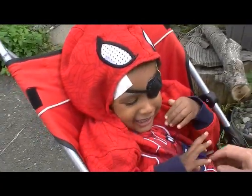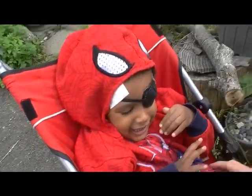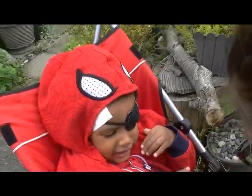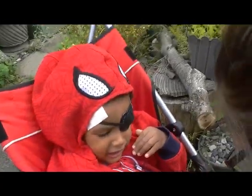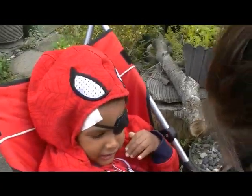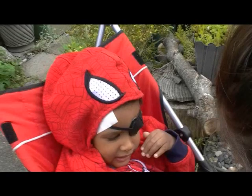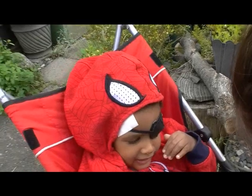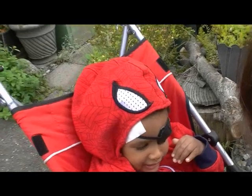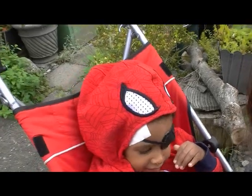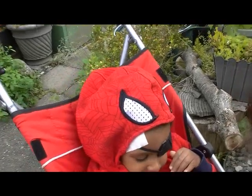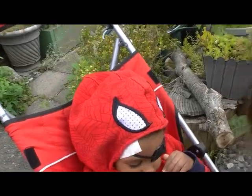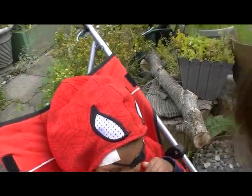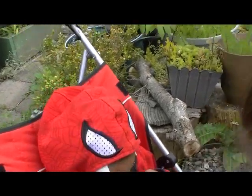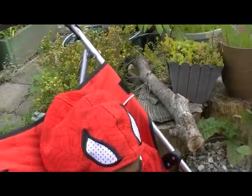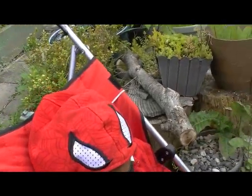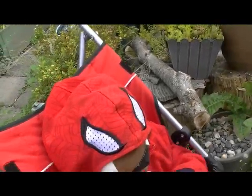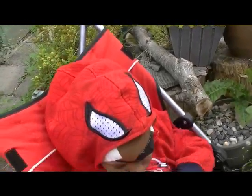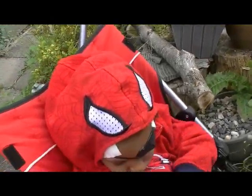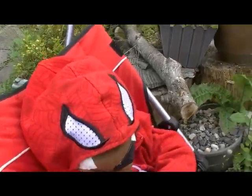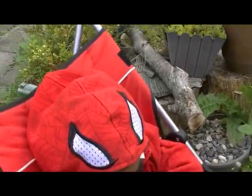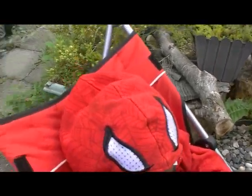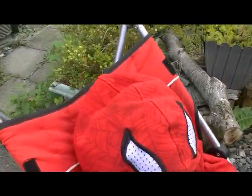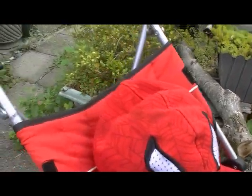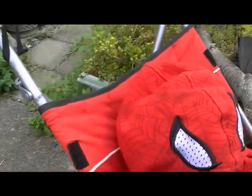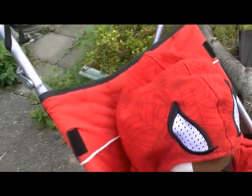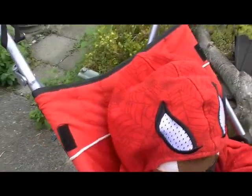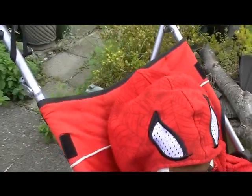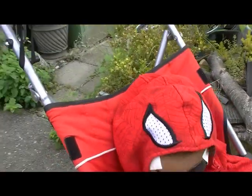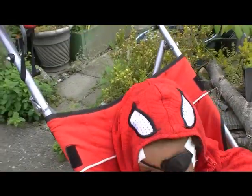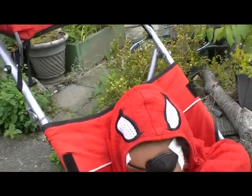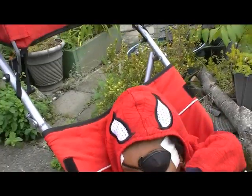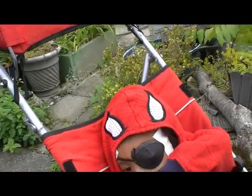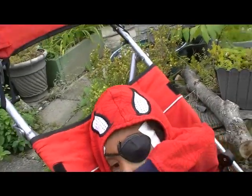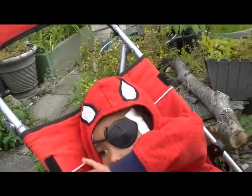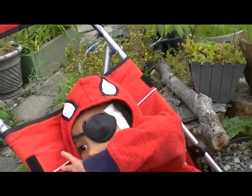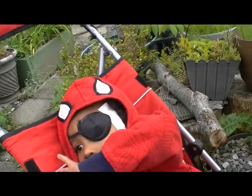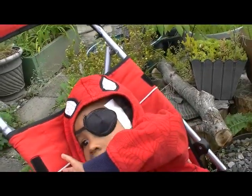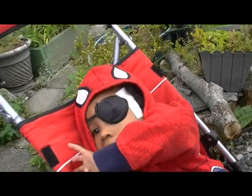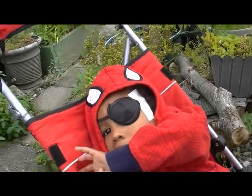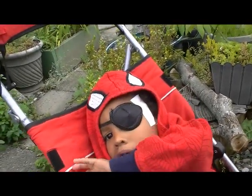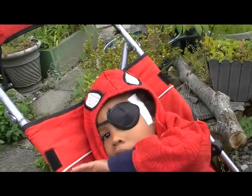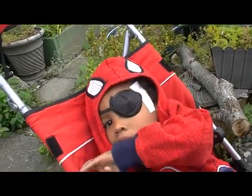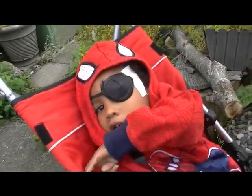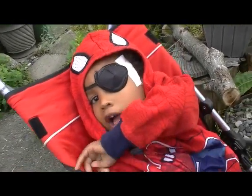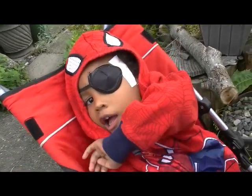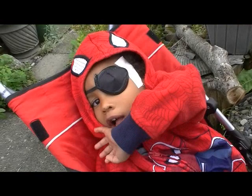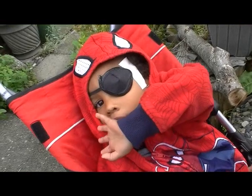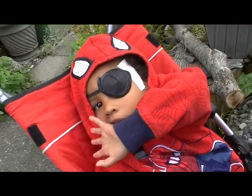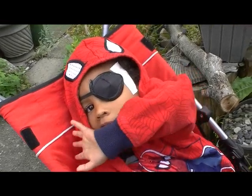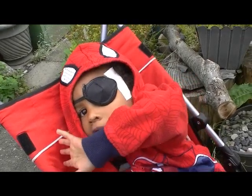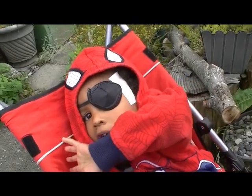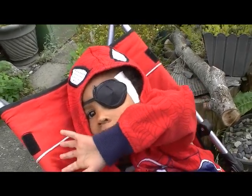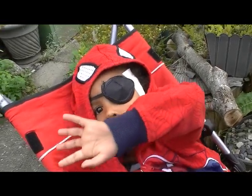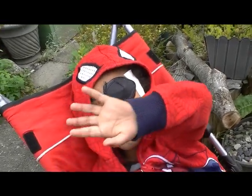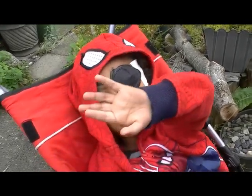Yeah. Here you go. Because he was disguised. He was disguised, eh? Yep. Yeah.